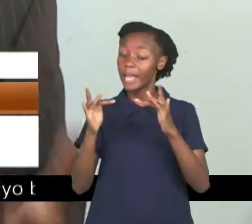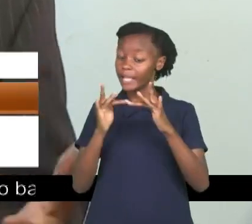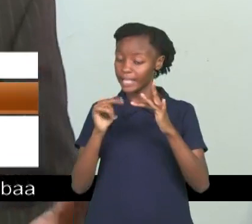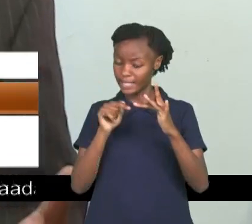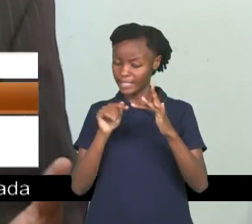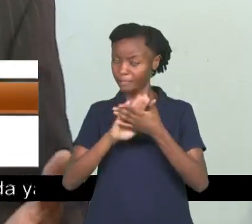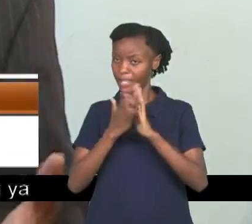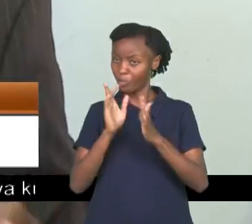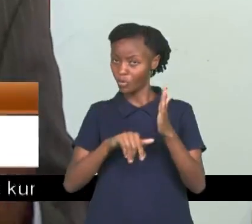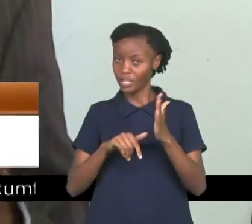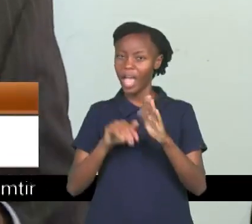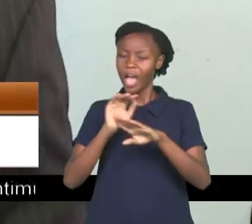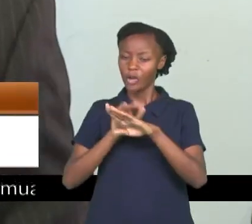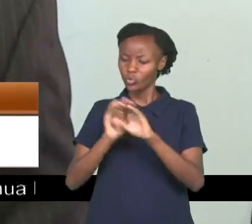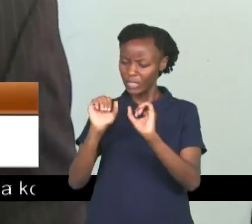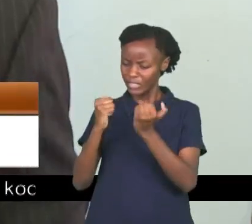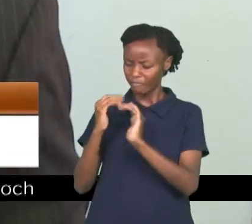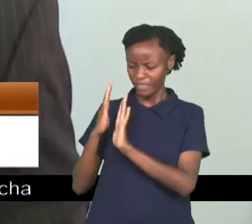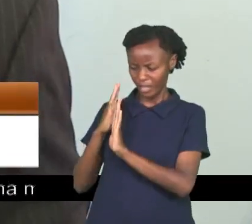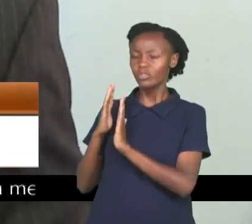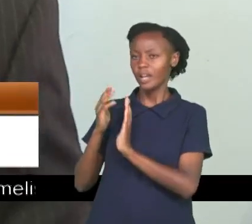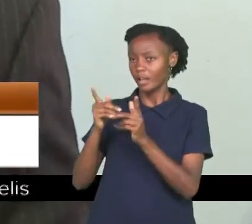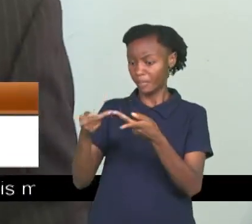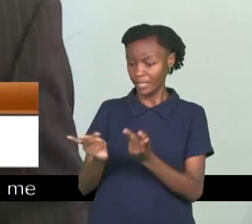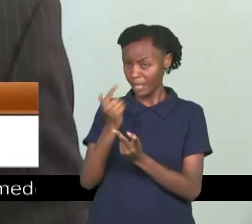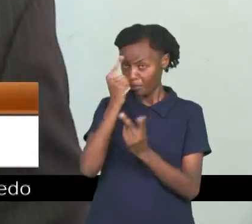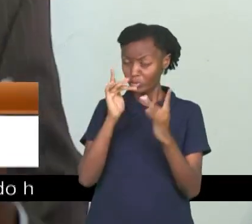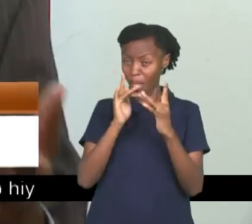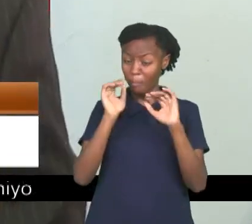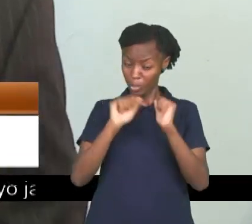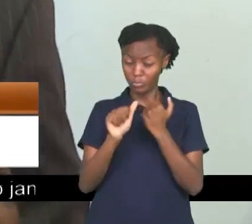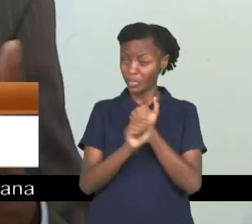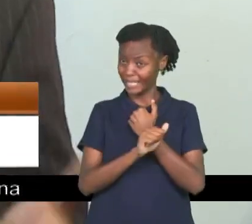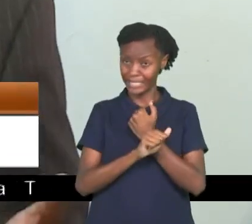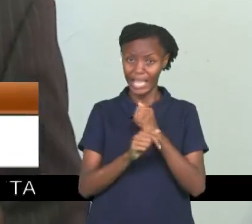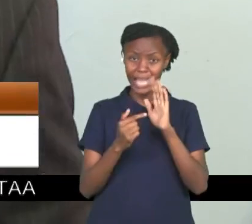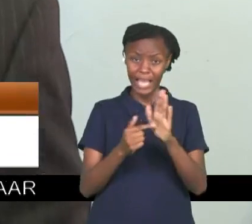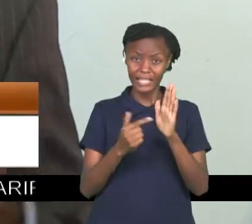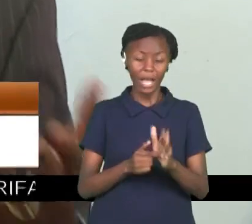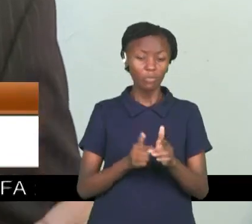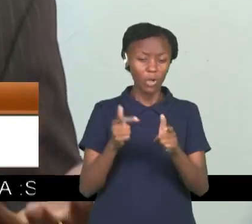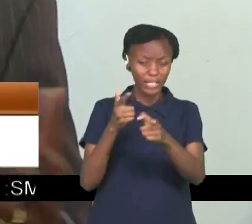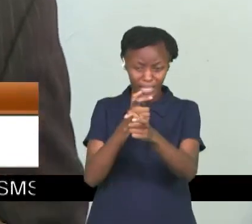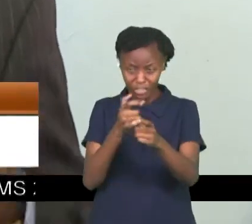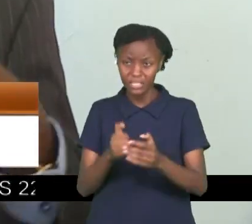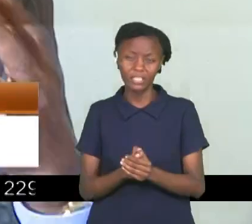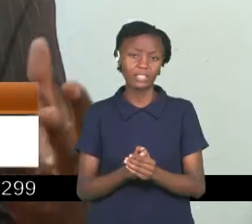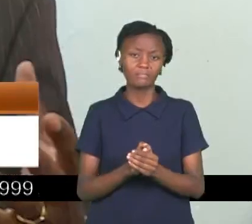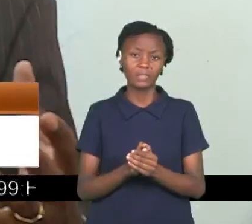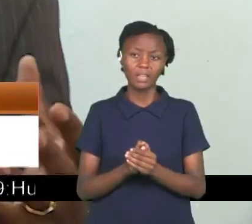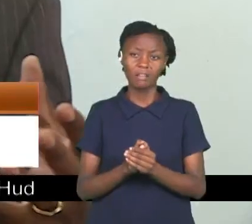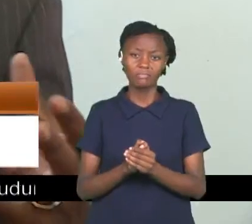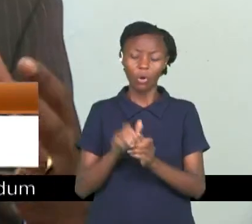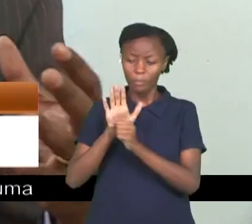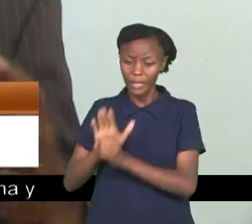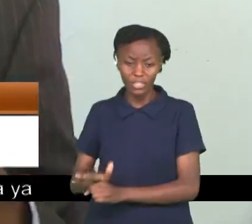a safe place. Because the dark side of the internet can do a lot of damage. Radicalization, bullying, pedophilia, and stuff like